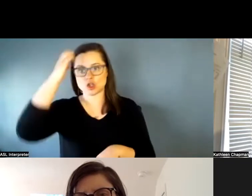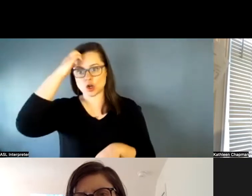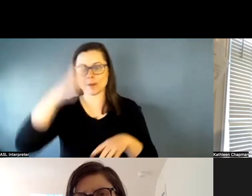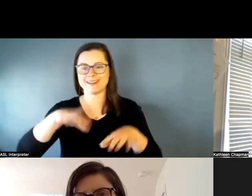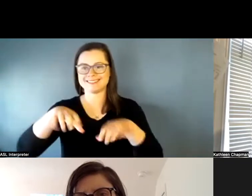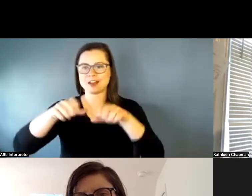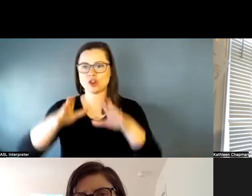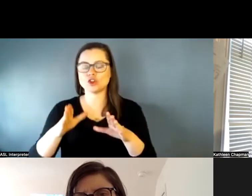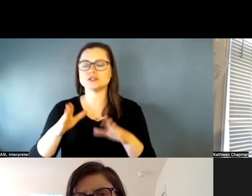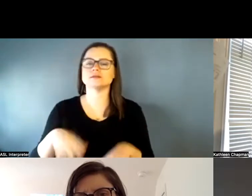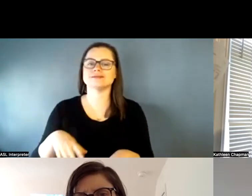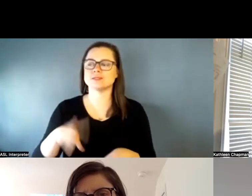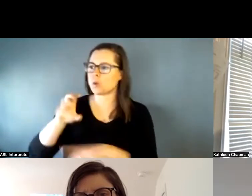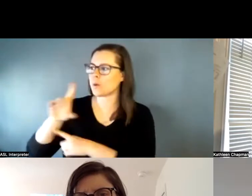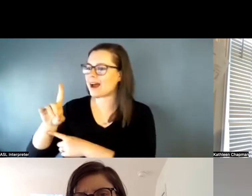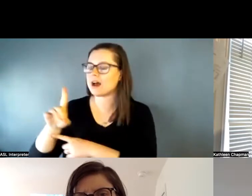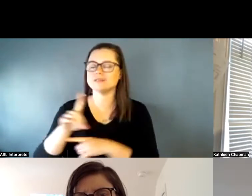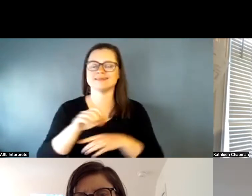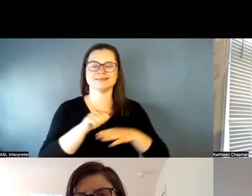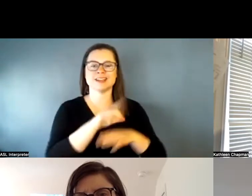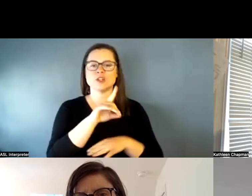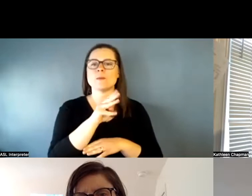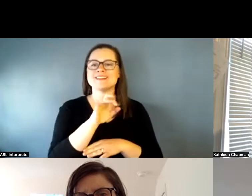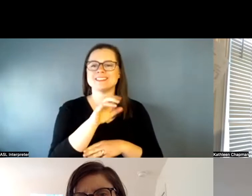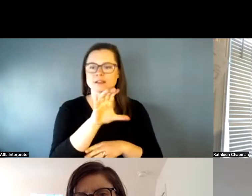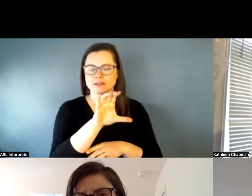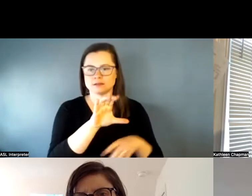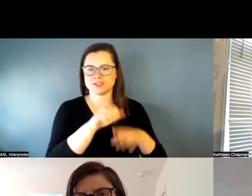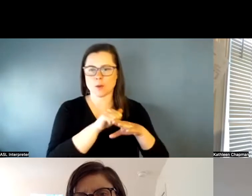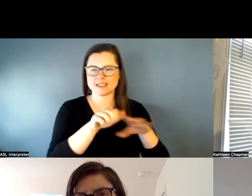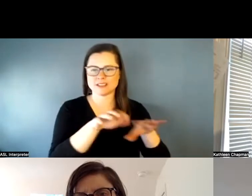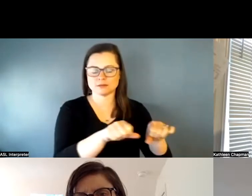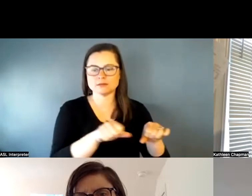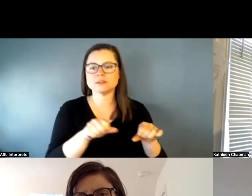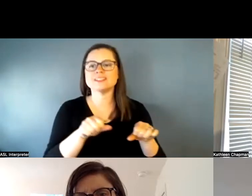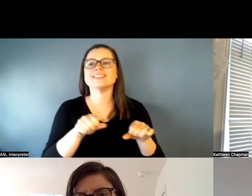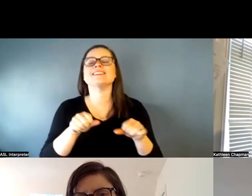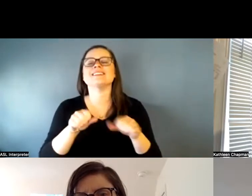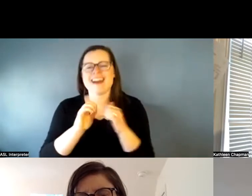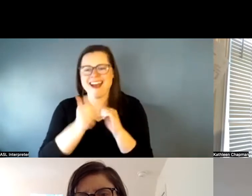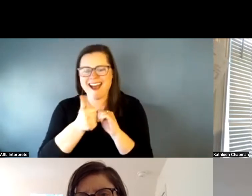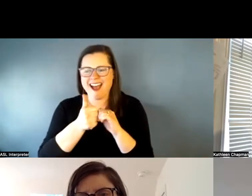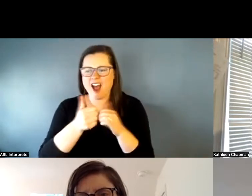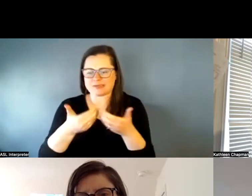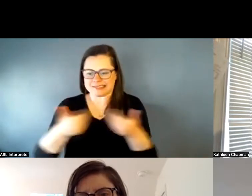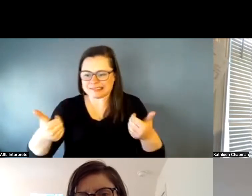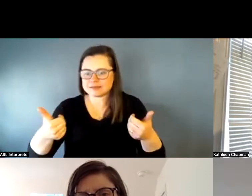between wild and domestic, and they would frame it in terms that,